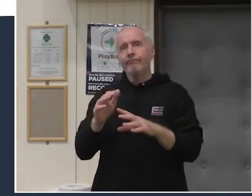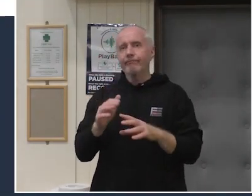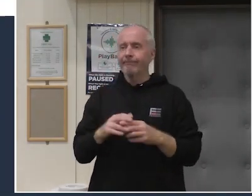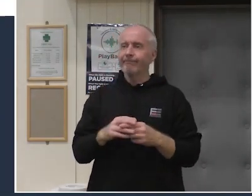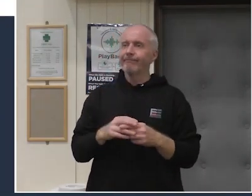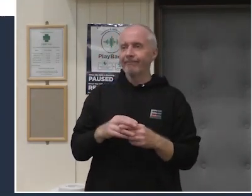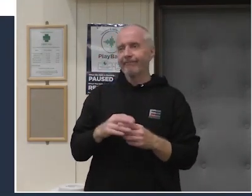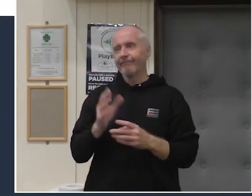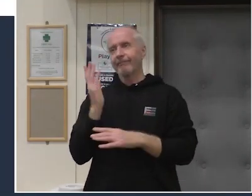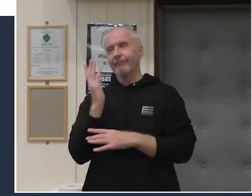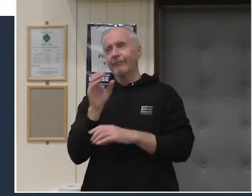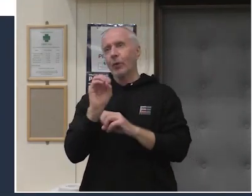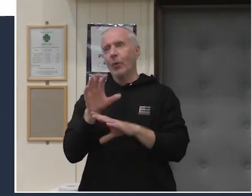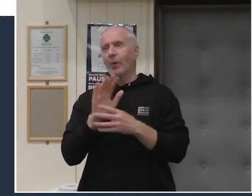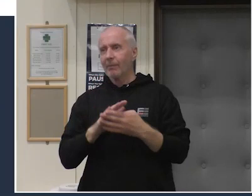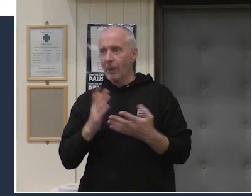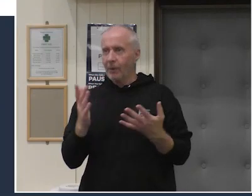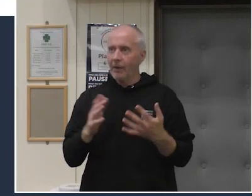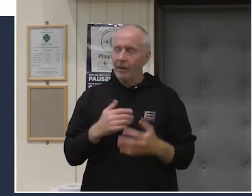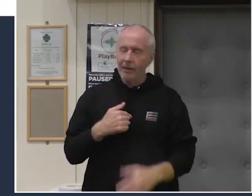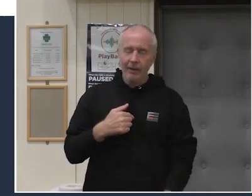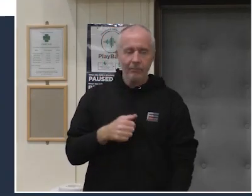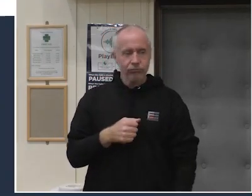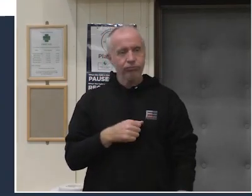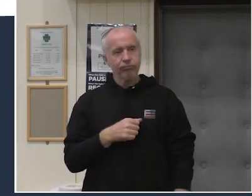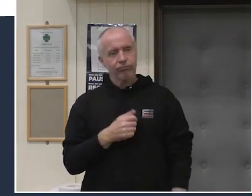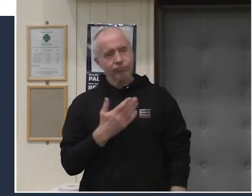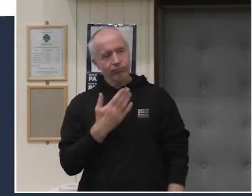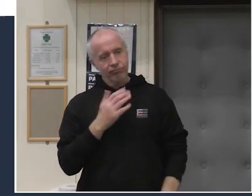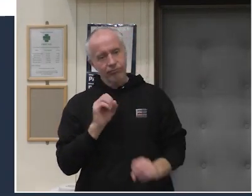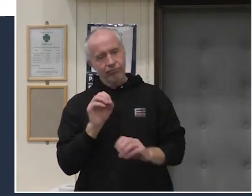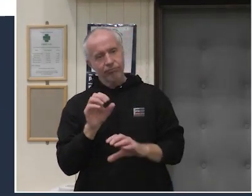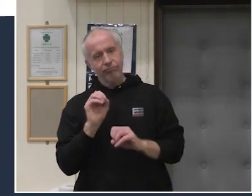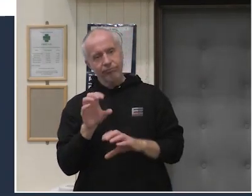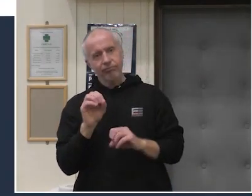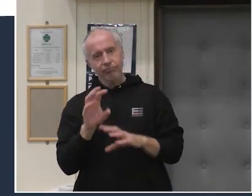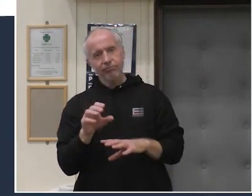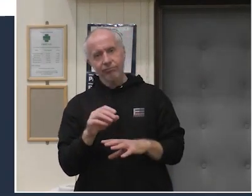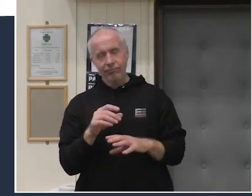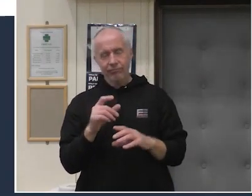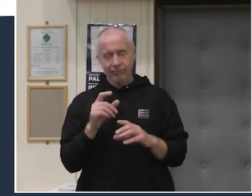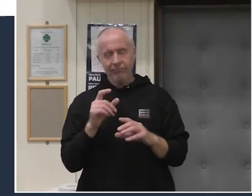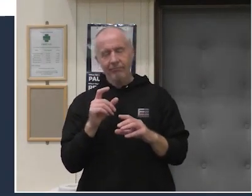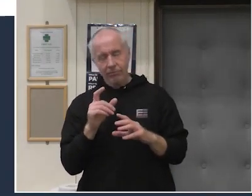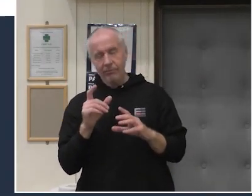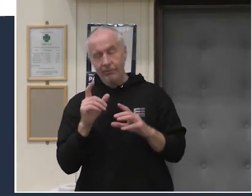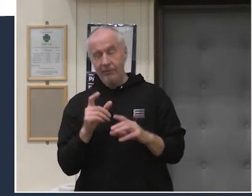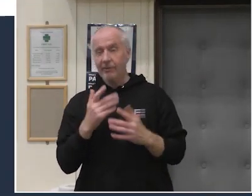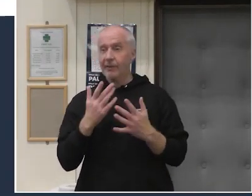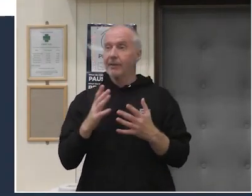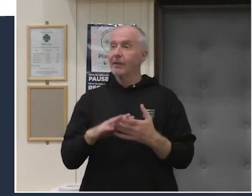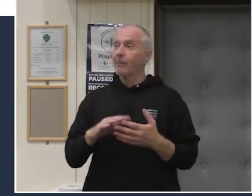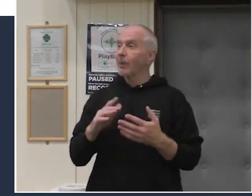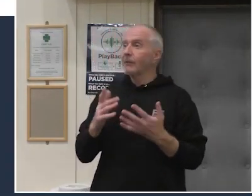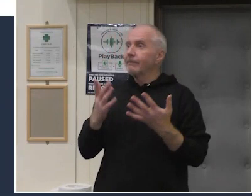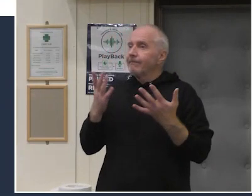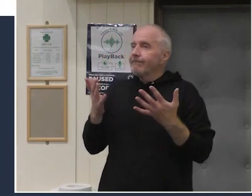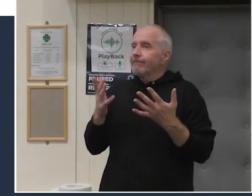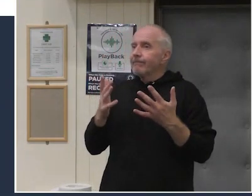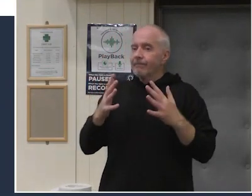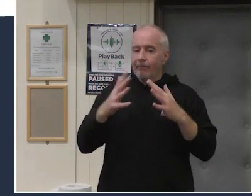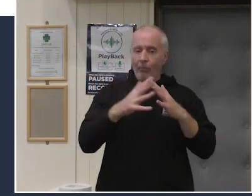to sleep trying to talk about it. Unknown mass, but it's certainly much, much, much lighter than